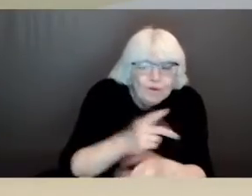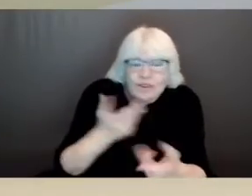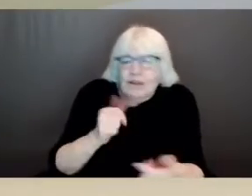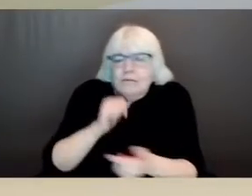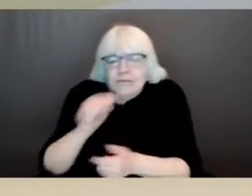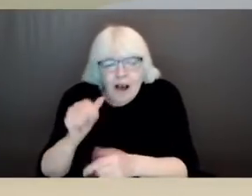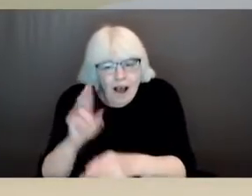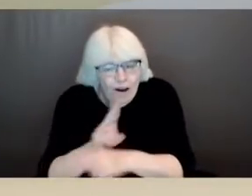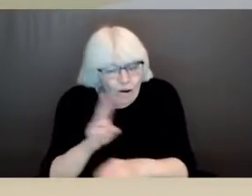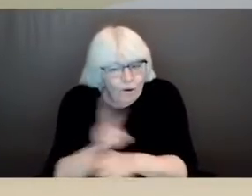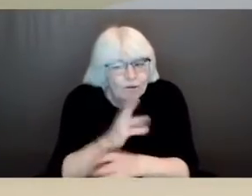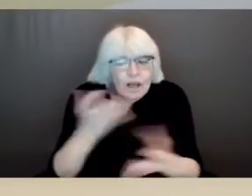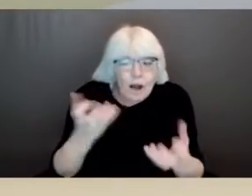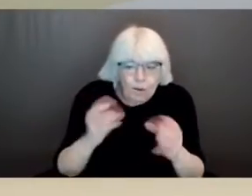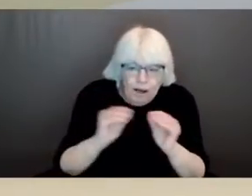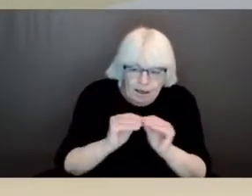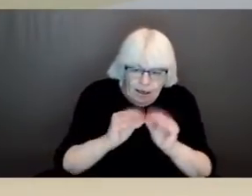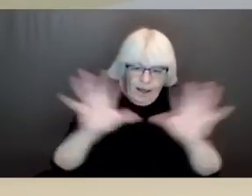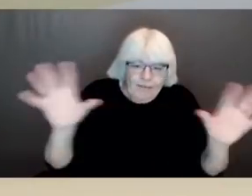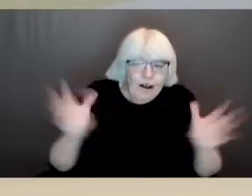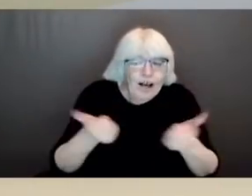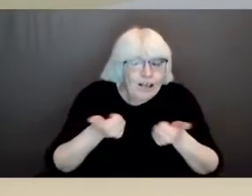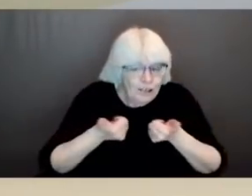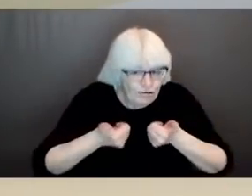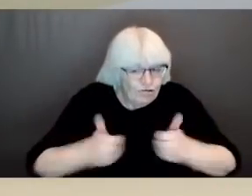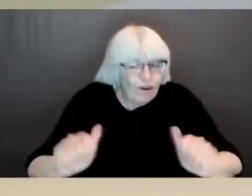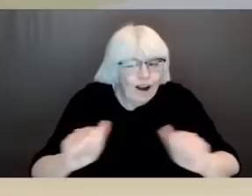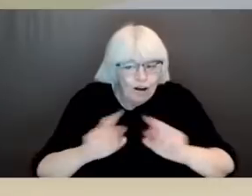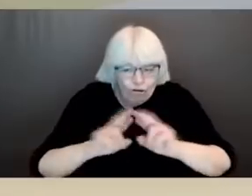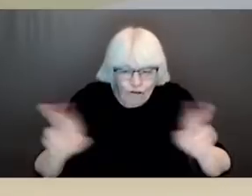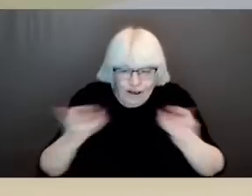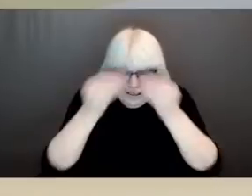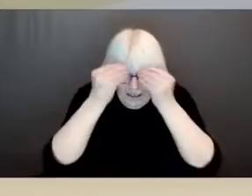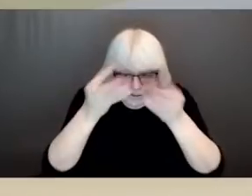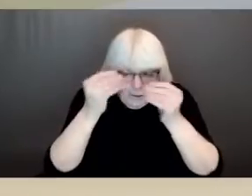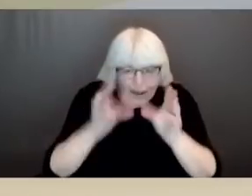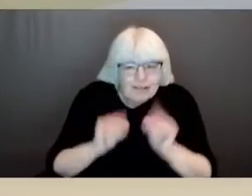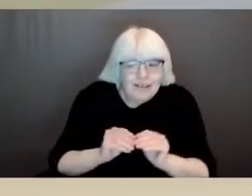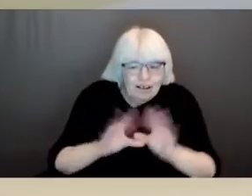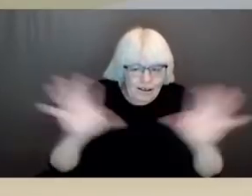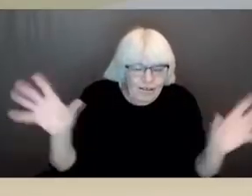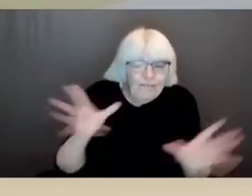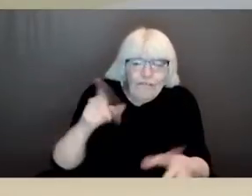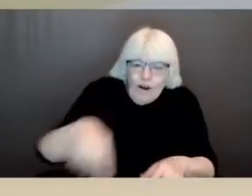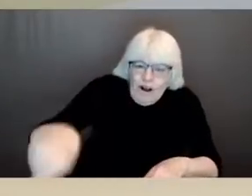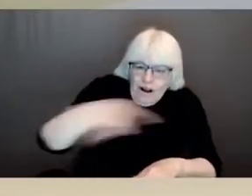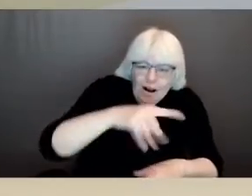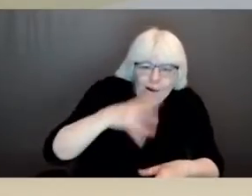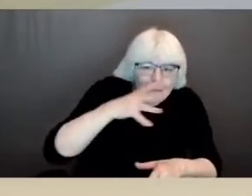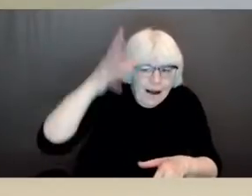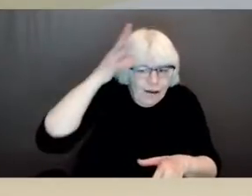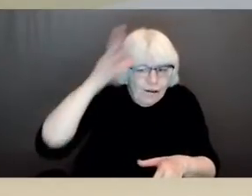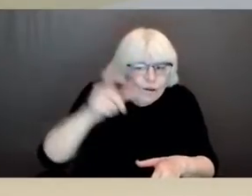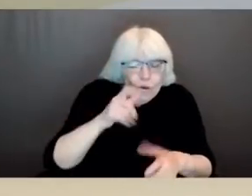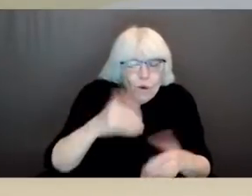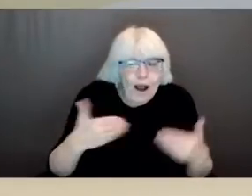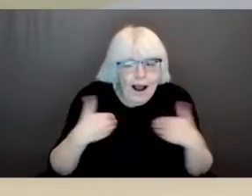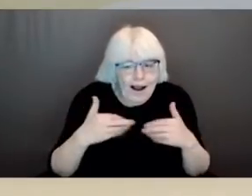put that information together really clearly for parents. And there'll be a video that